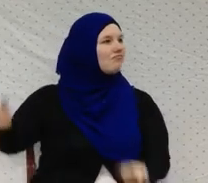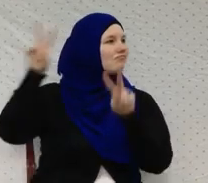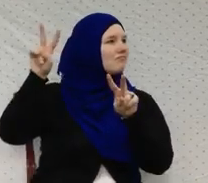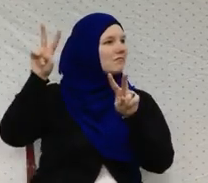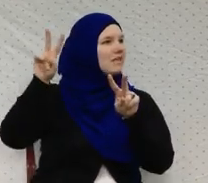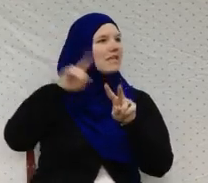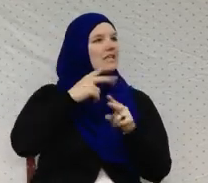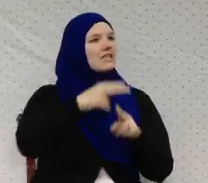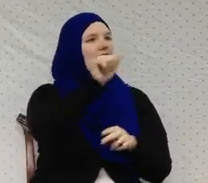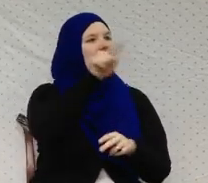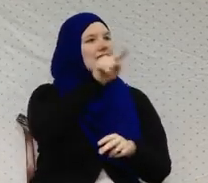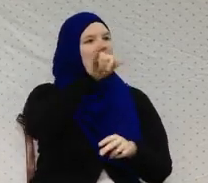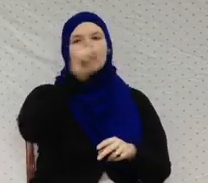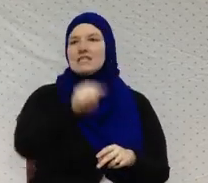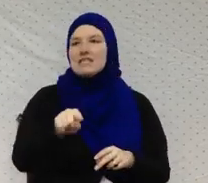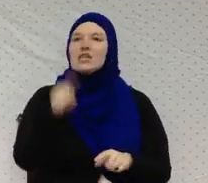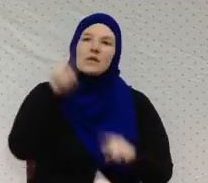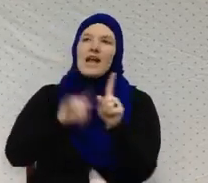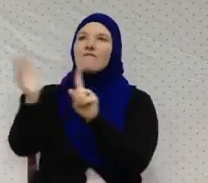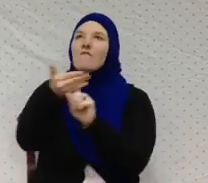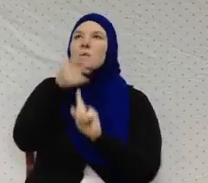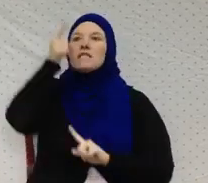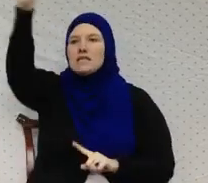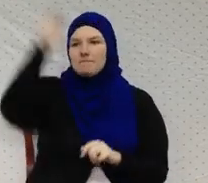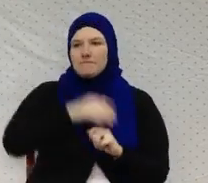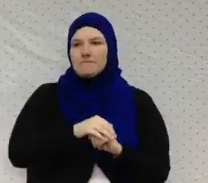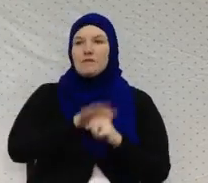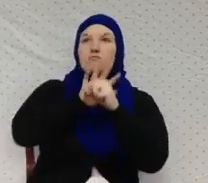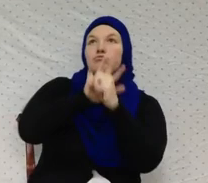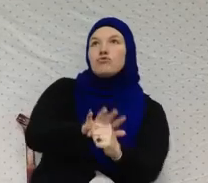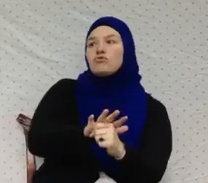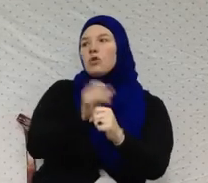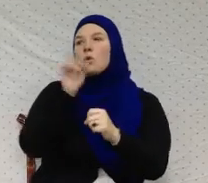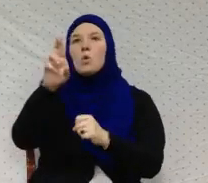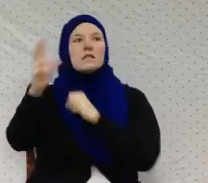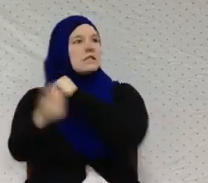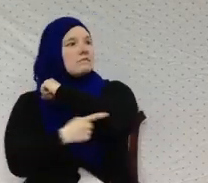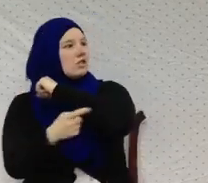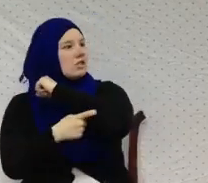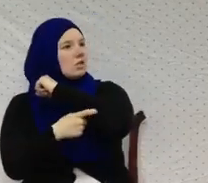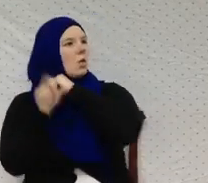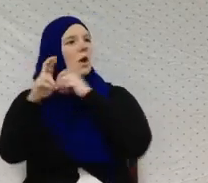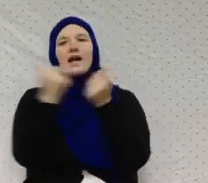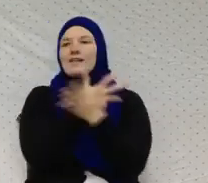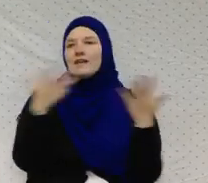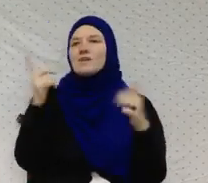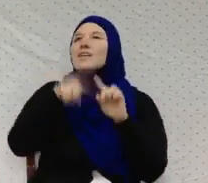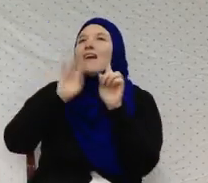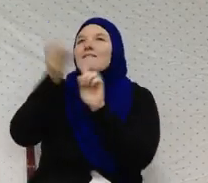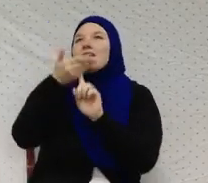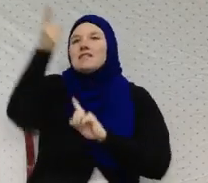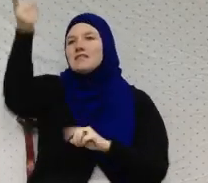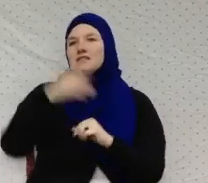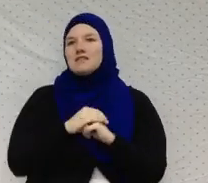is exalted. He is aziz. You cannot influence Him, neither by pressure or by temptation or